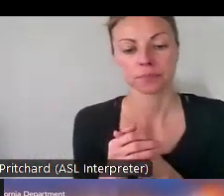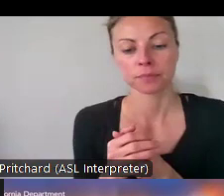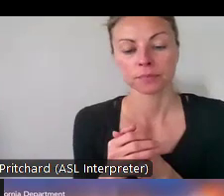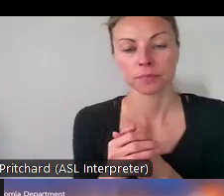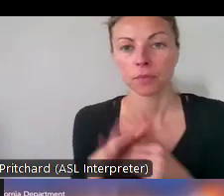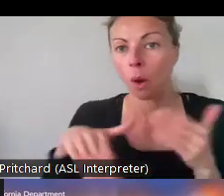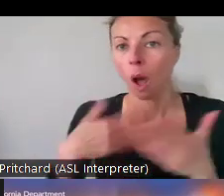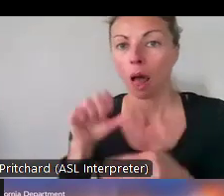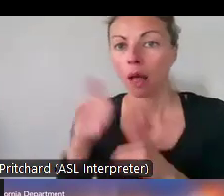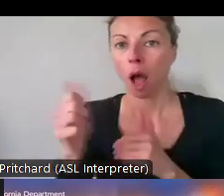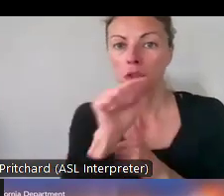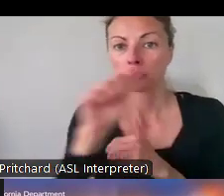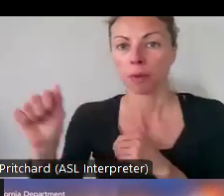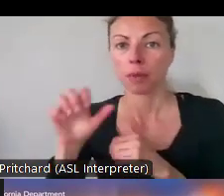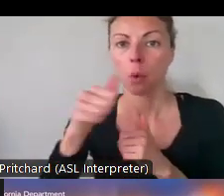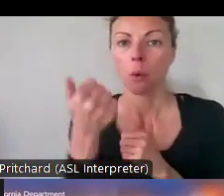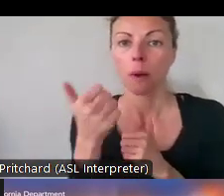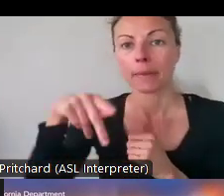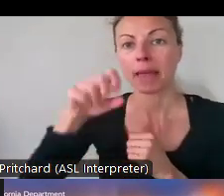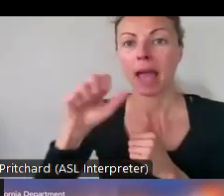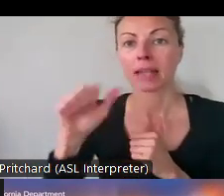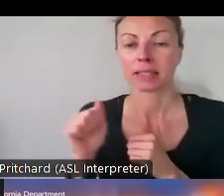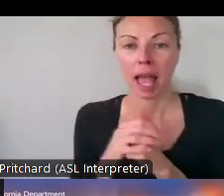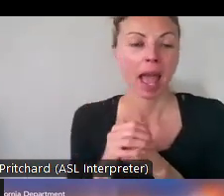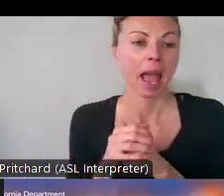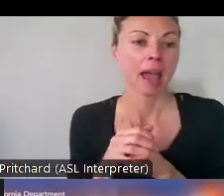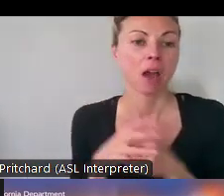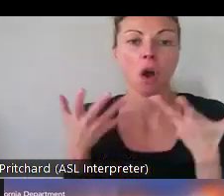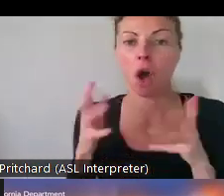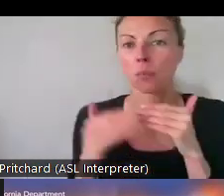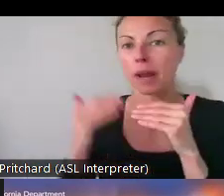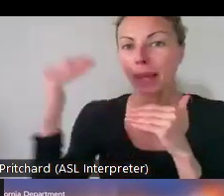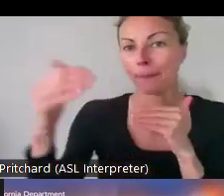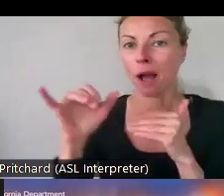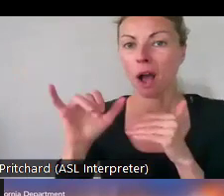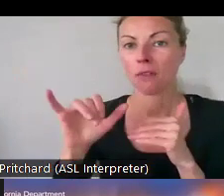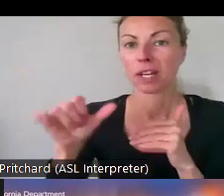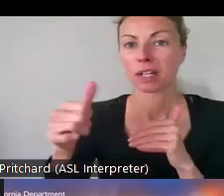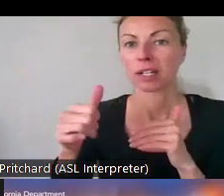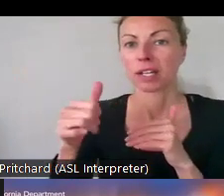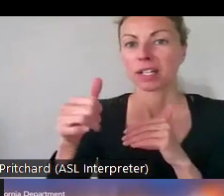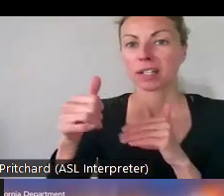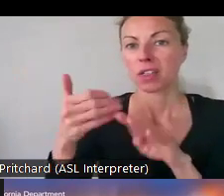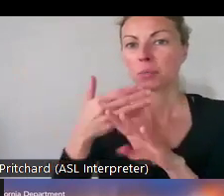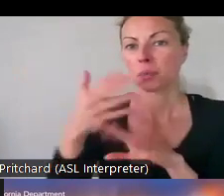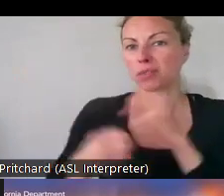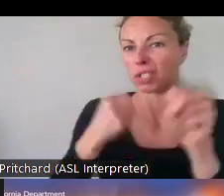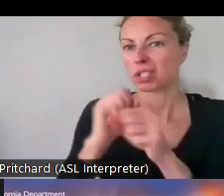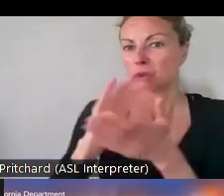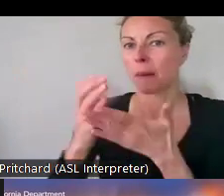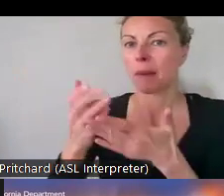All other AAAs or PSAs that were already above the year 2000 amount will continue forward with the formula.